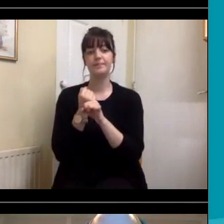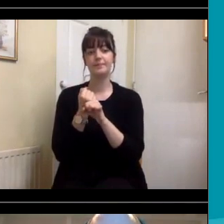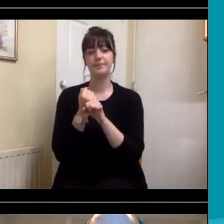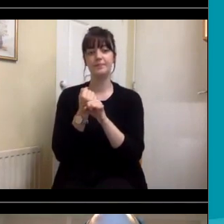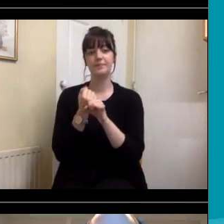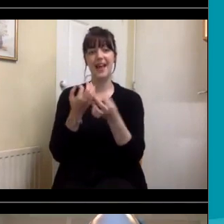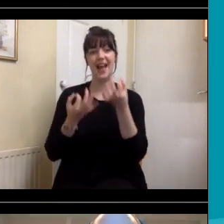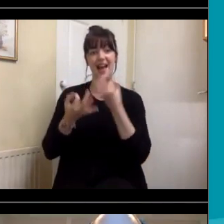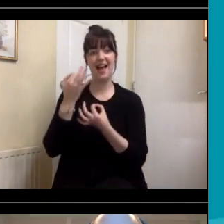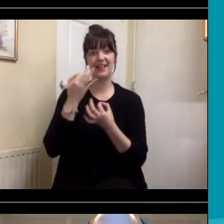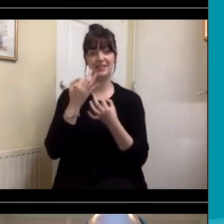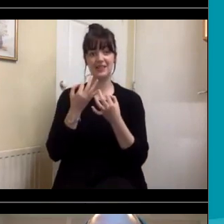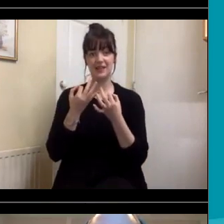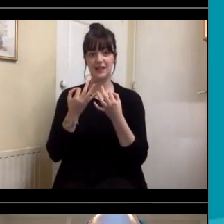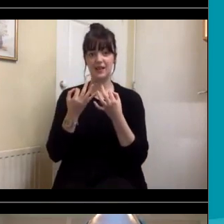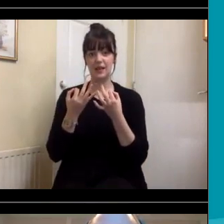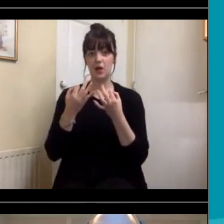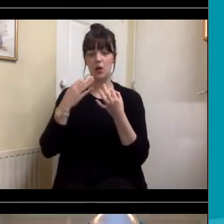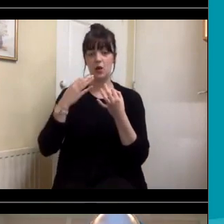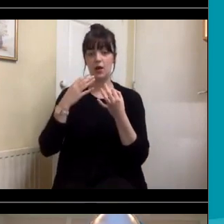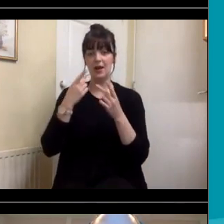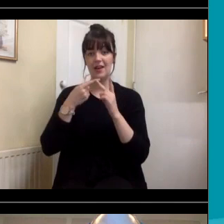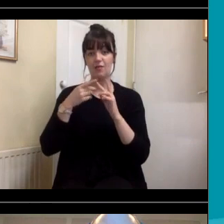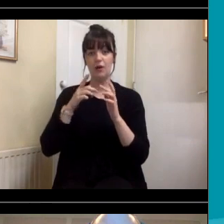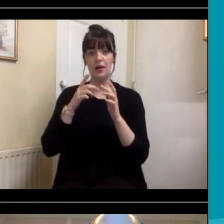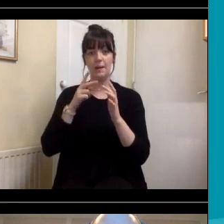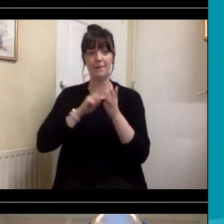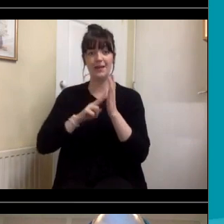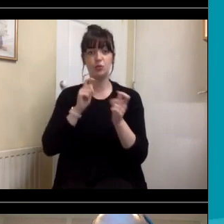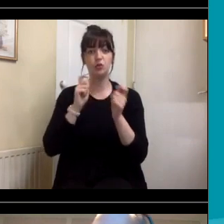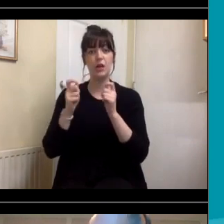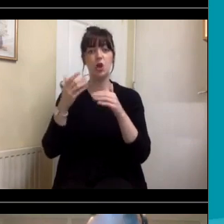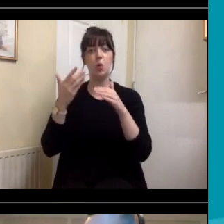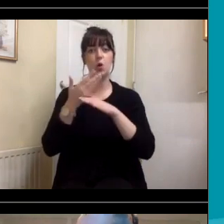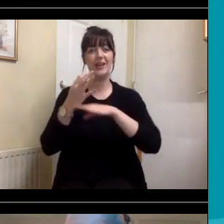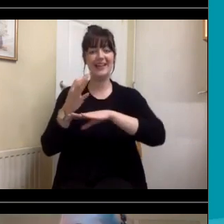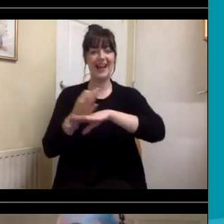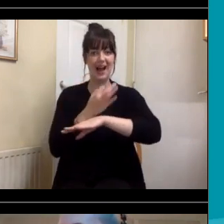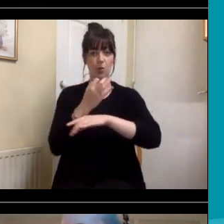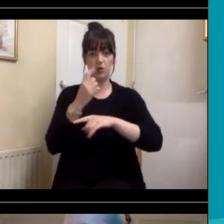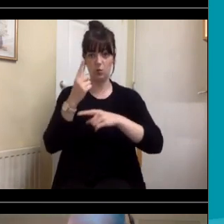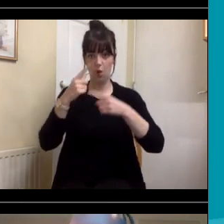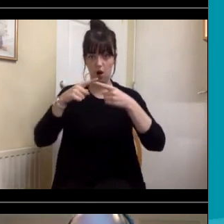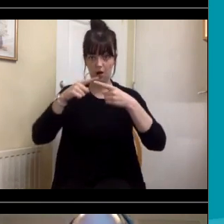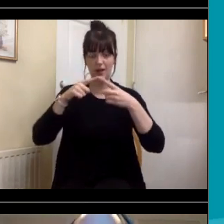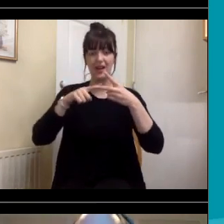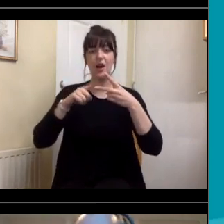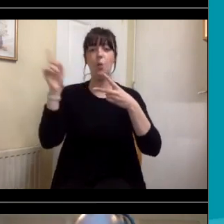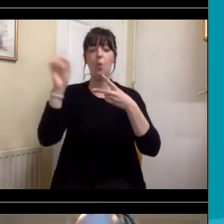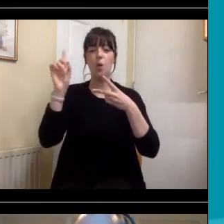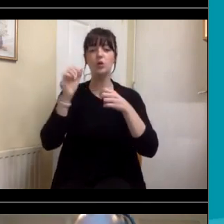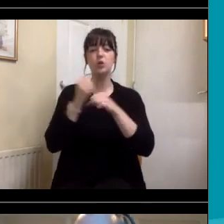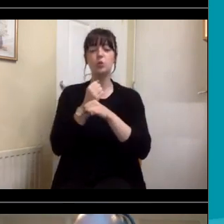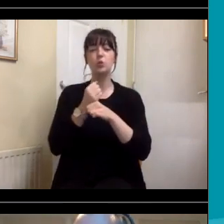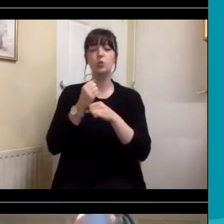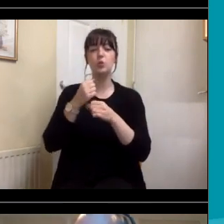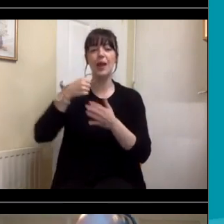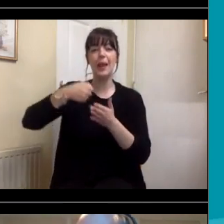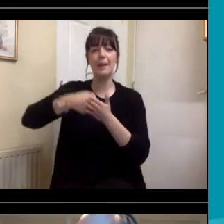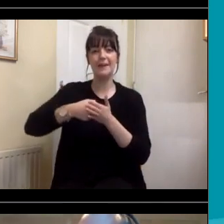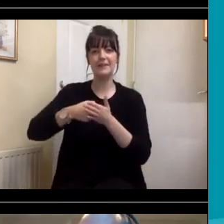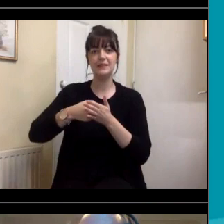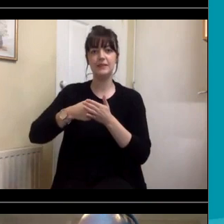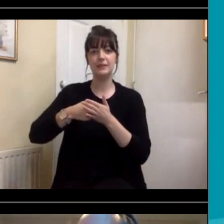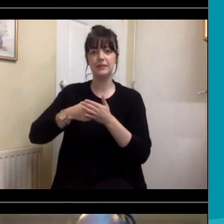we're planning to change our working hours, that's one, and what we'll do to limit disruption to those who are living near